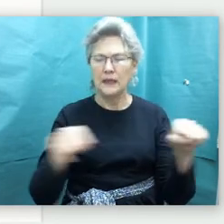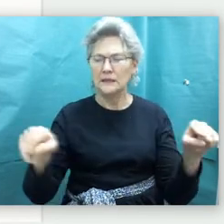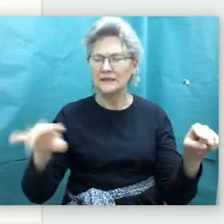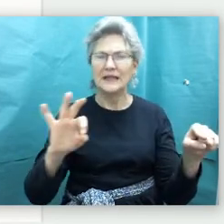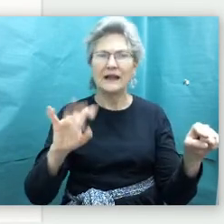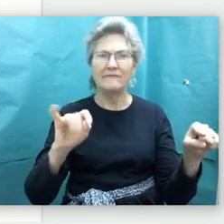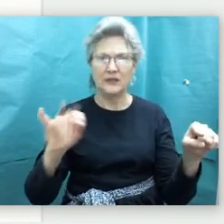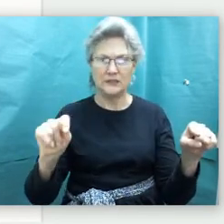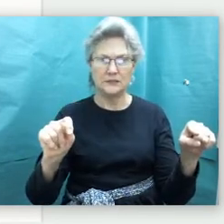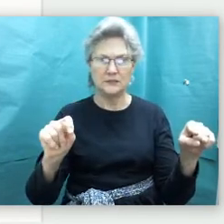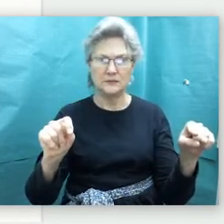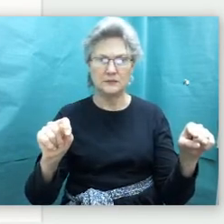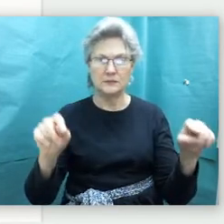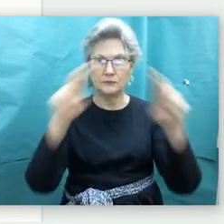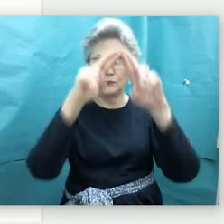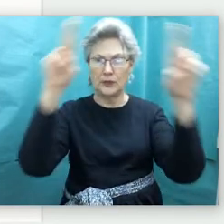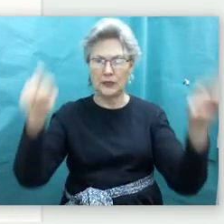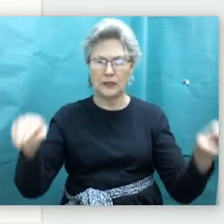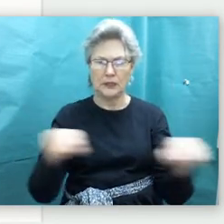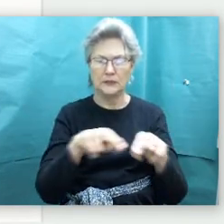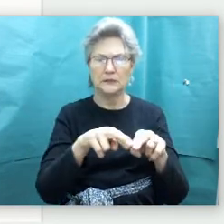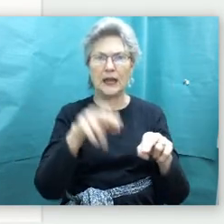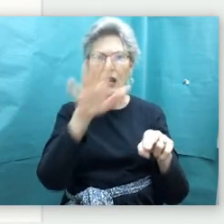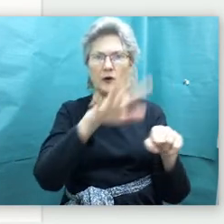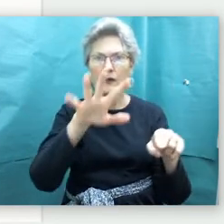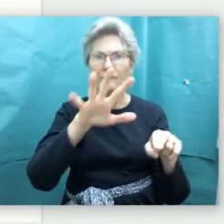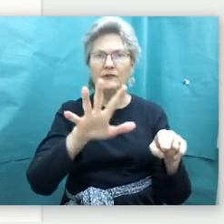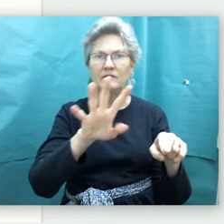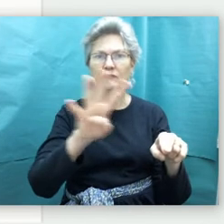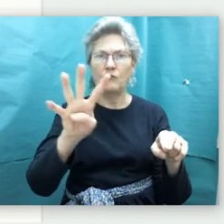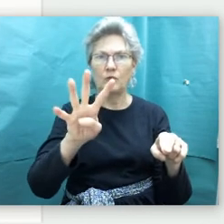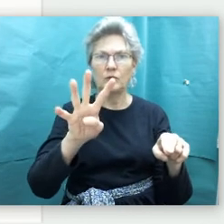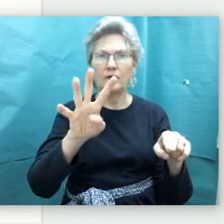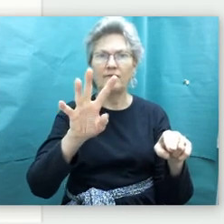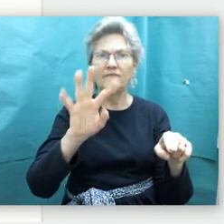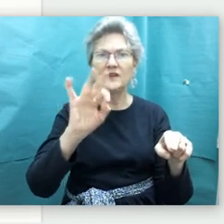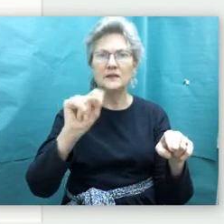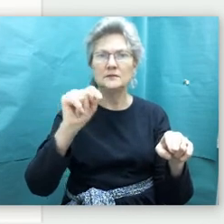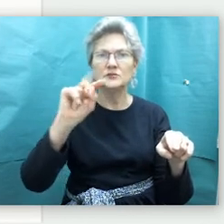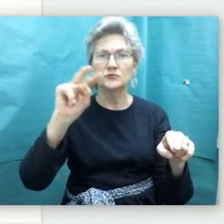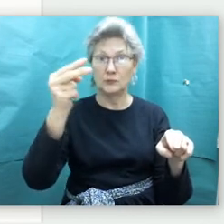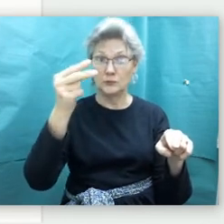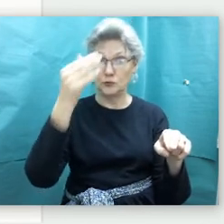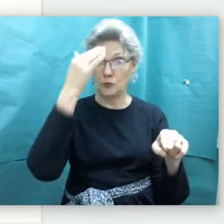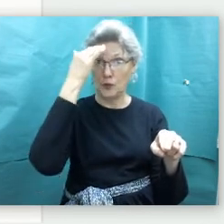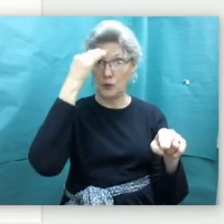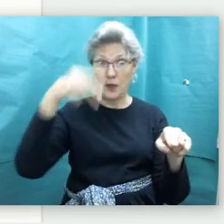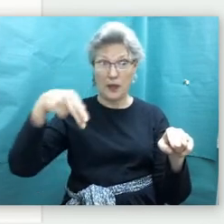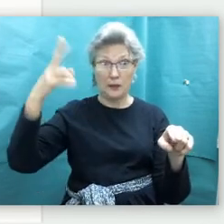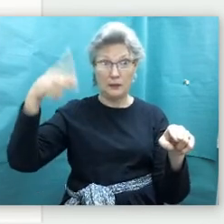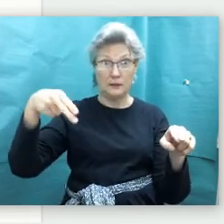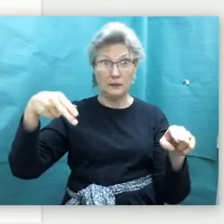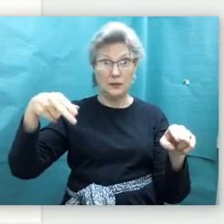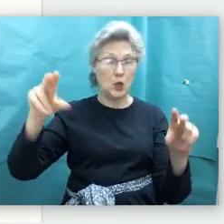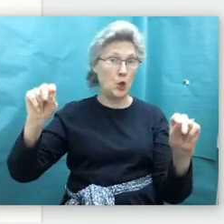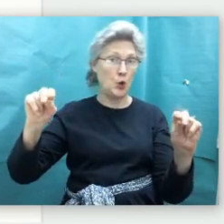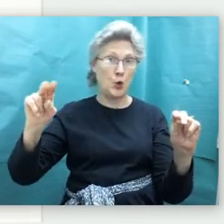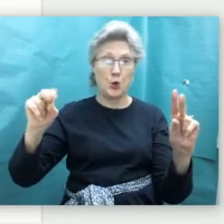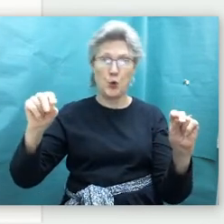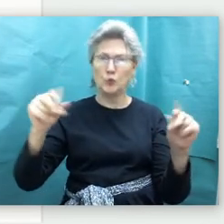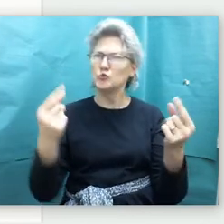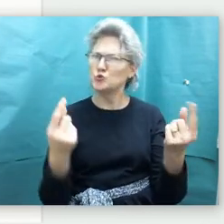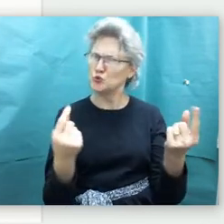know that my rectangle has an area of 54 square feet. Now, do I know my height? I don't. So what we're